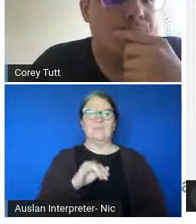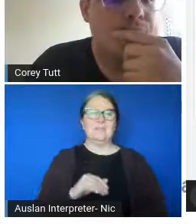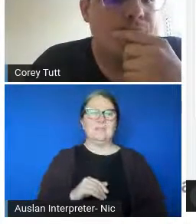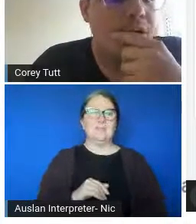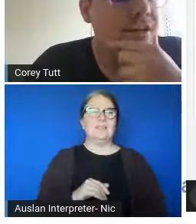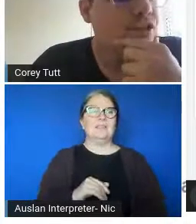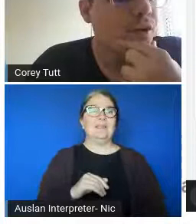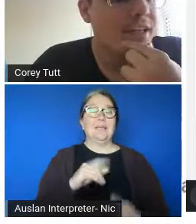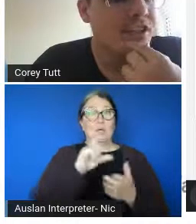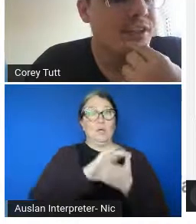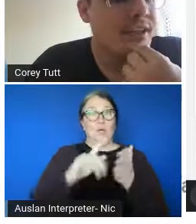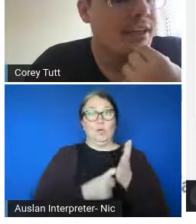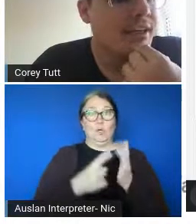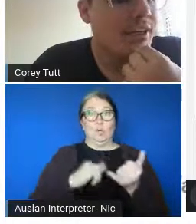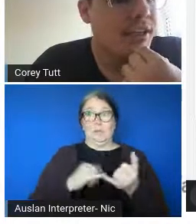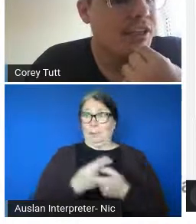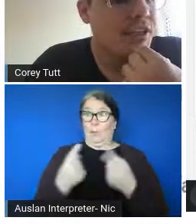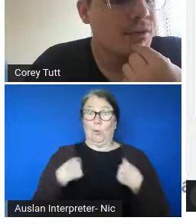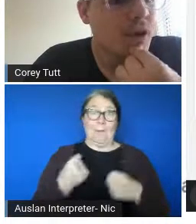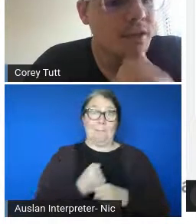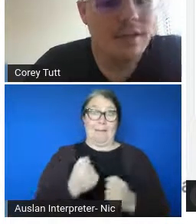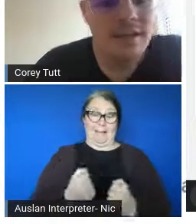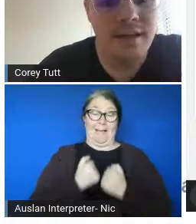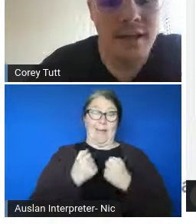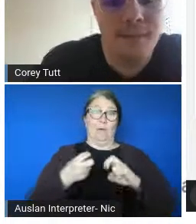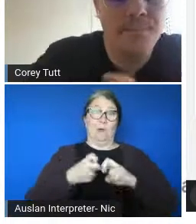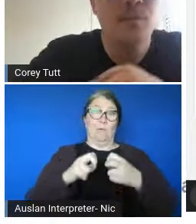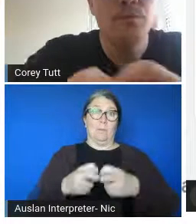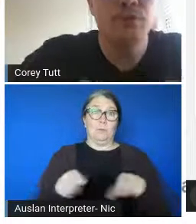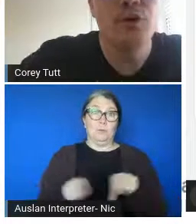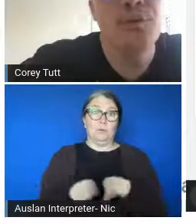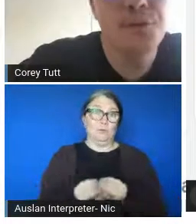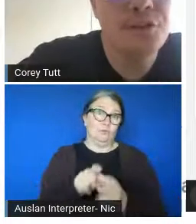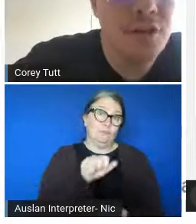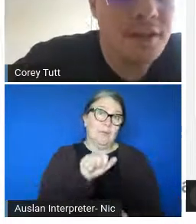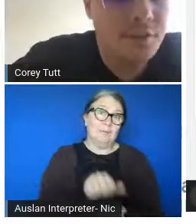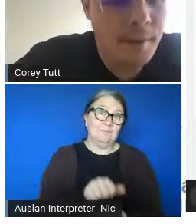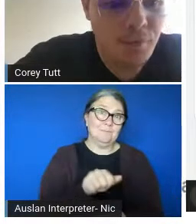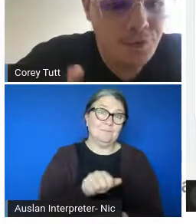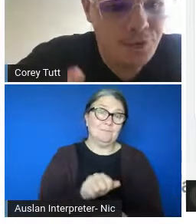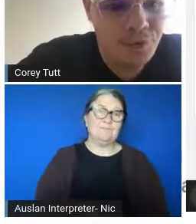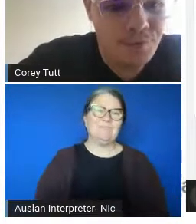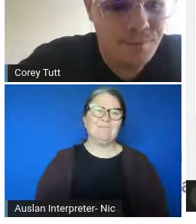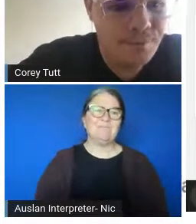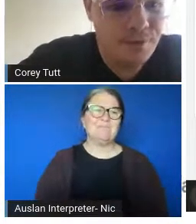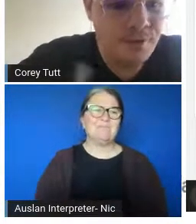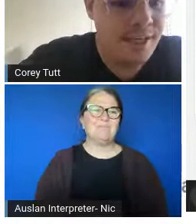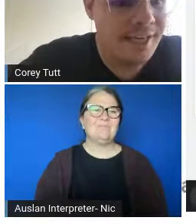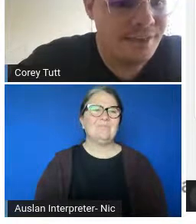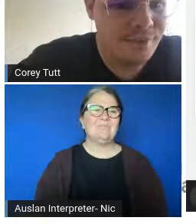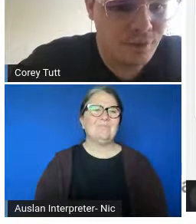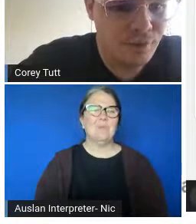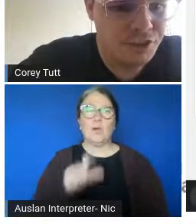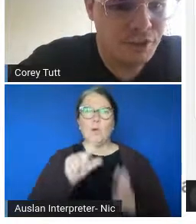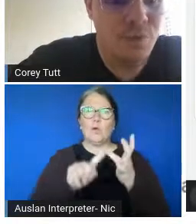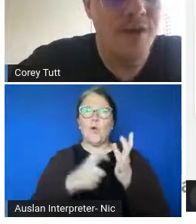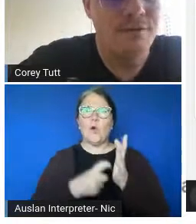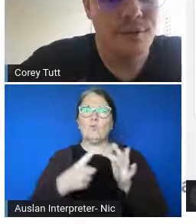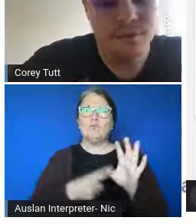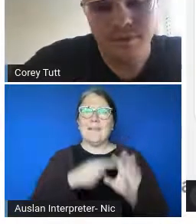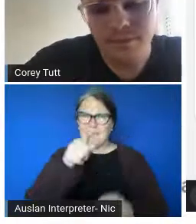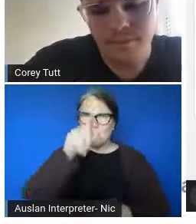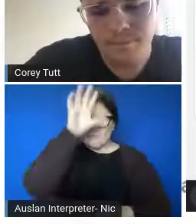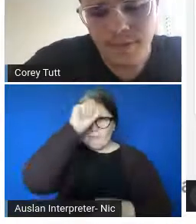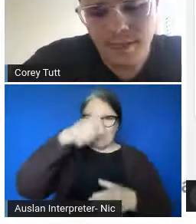right? I saw an interesting innovation once. So do you guys remember on the cans of soft drink, you